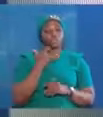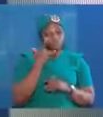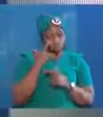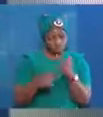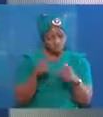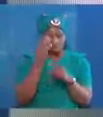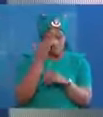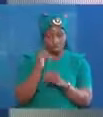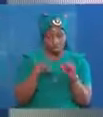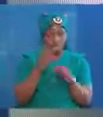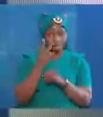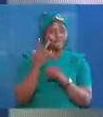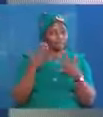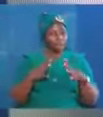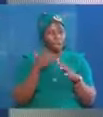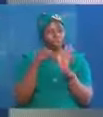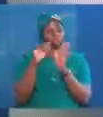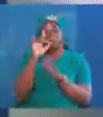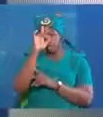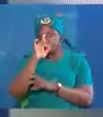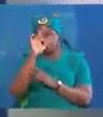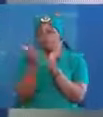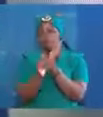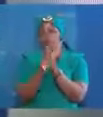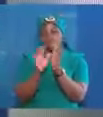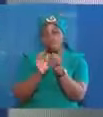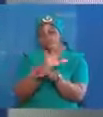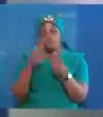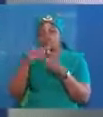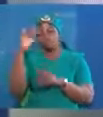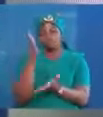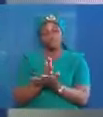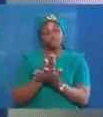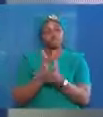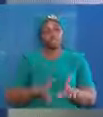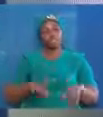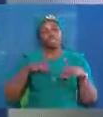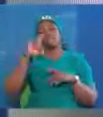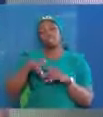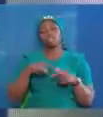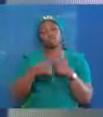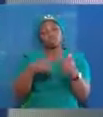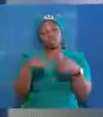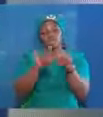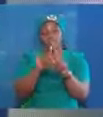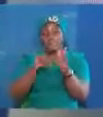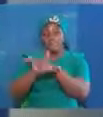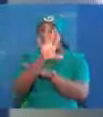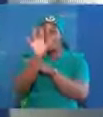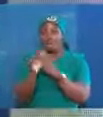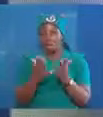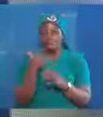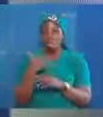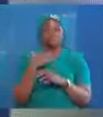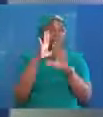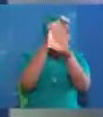have serious problems with COVID, but life must move on, even in countries in Africa where they have elected presidents. In Tanzania, they